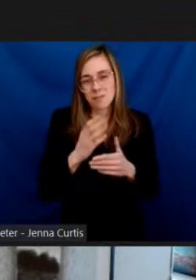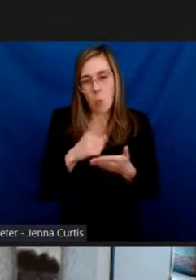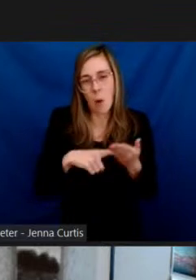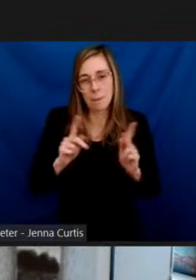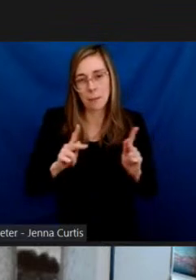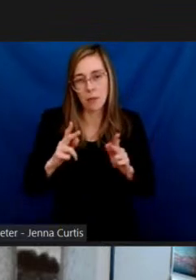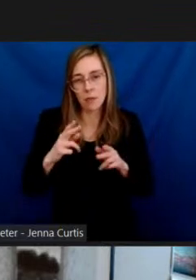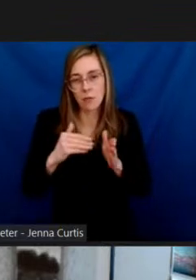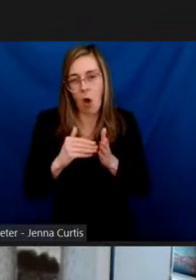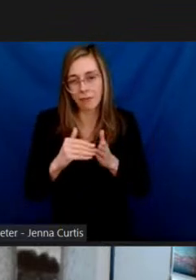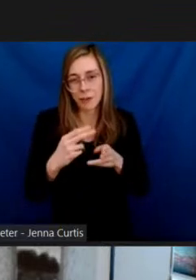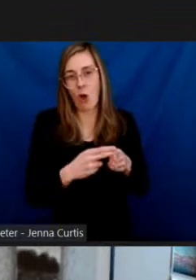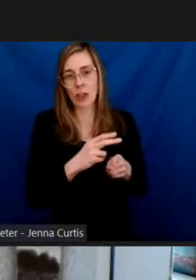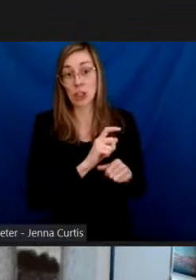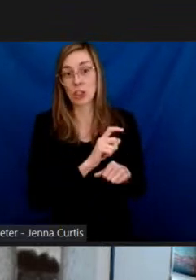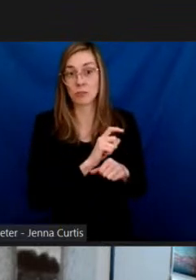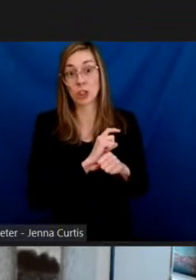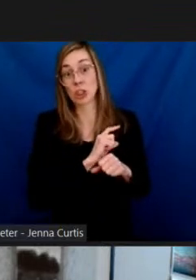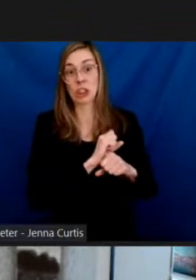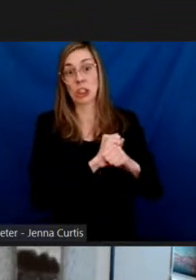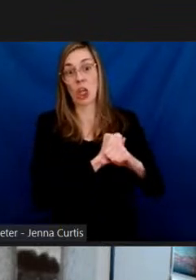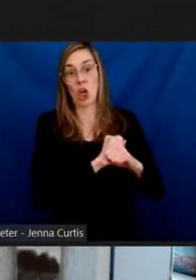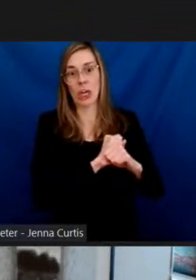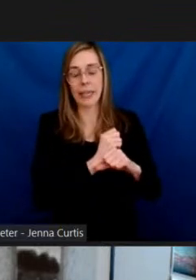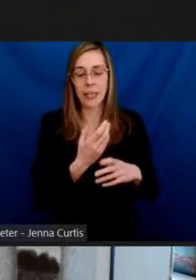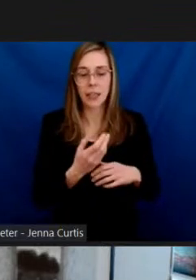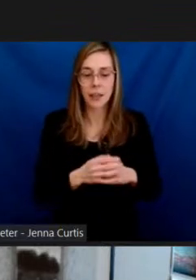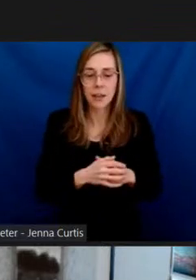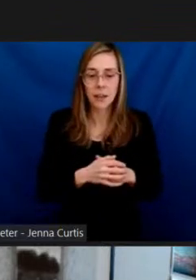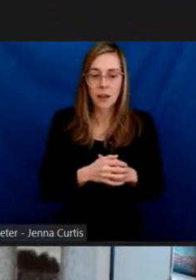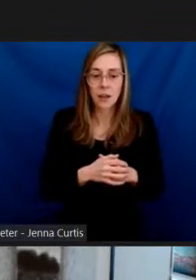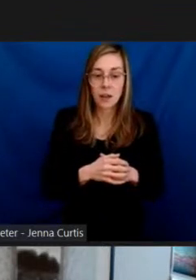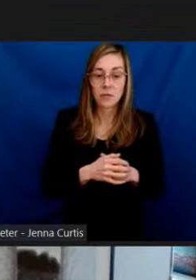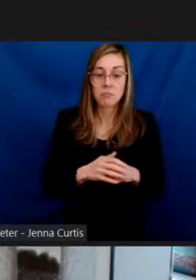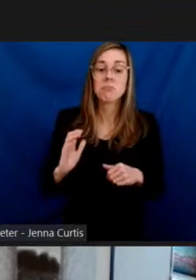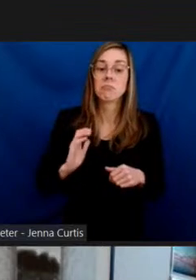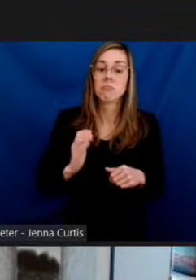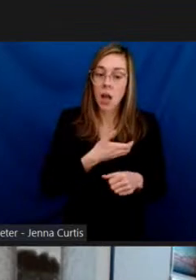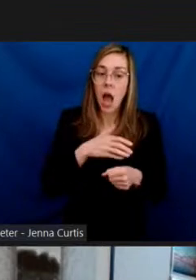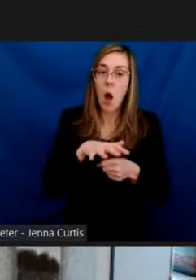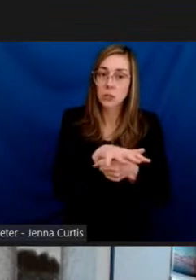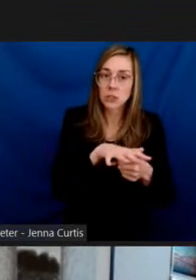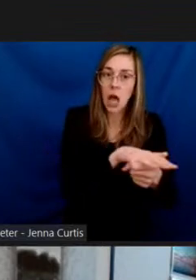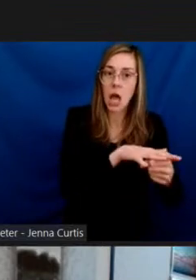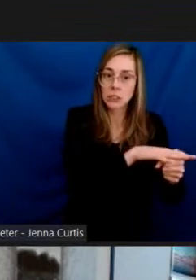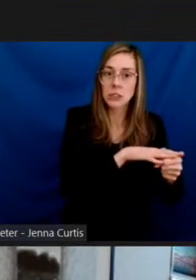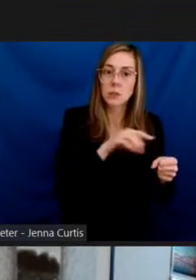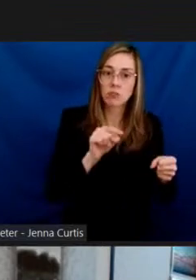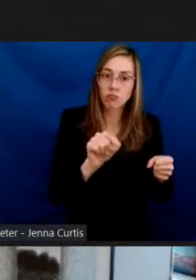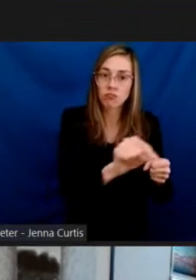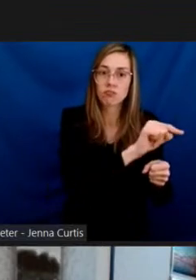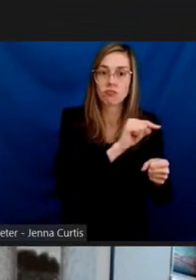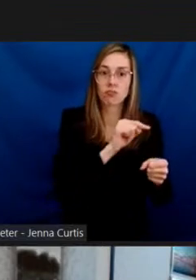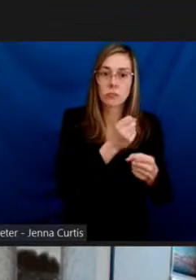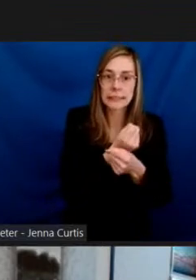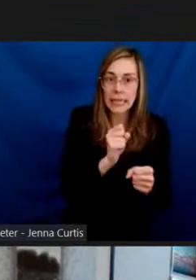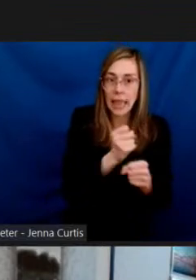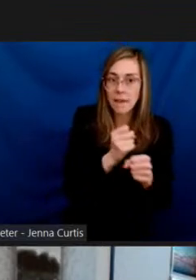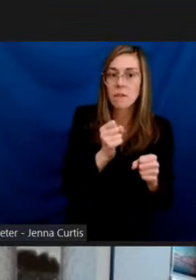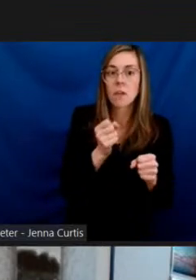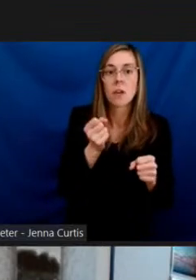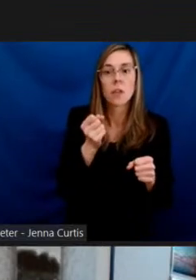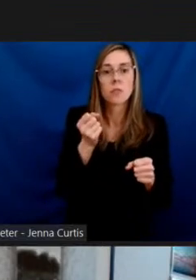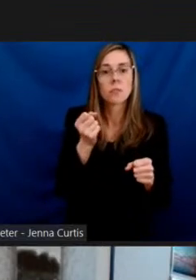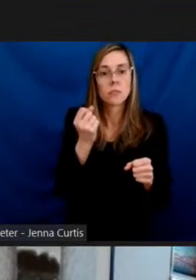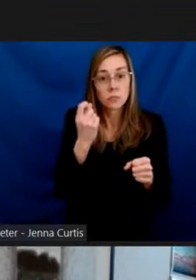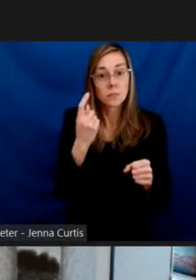of our sites, our safe sleeps, as well as our other housing interventions, we have a no weapons